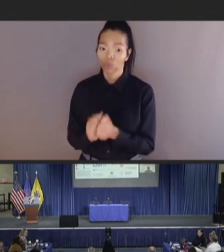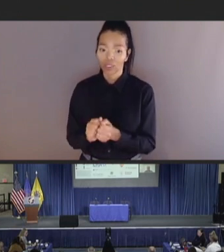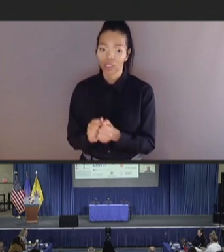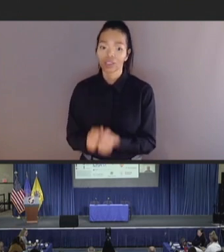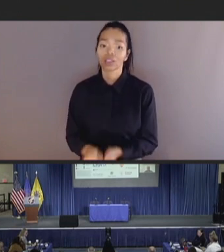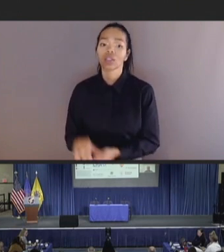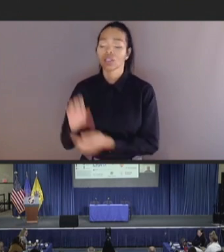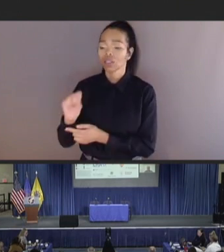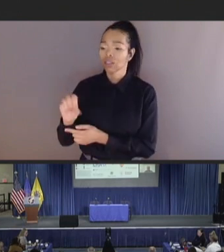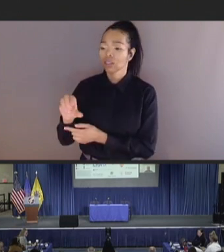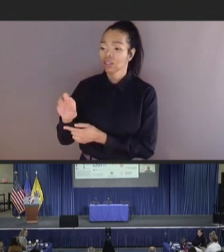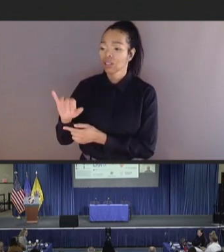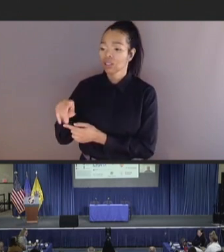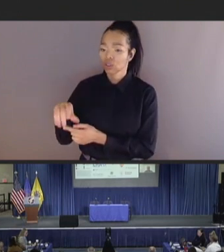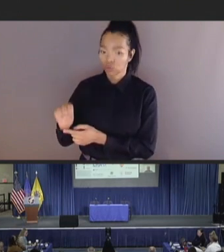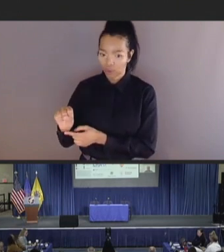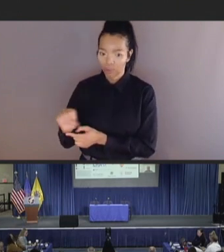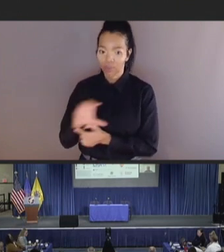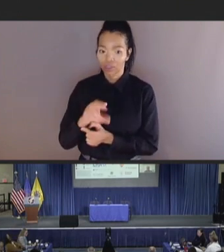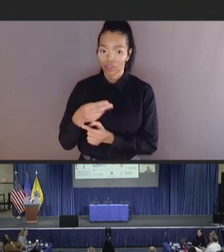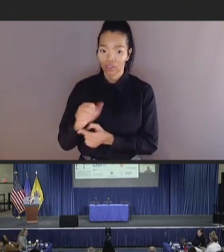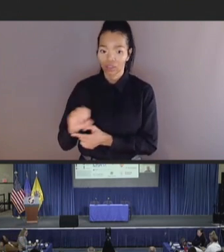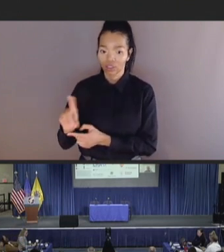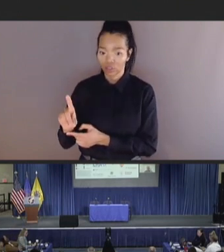by NIAID and our